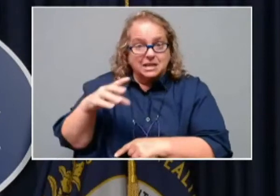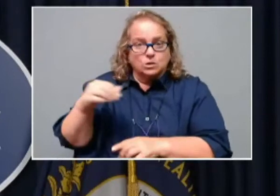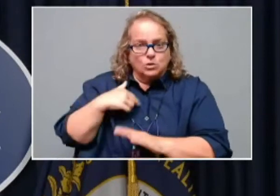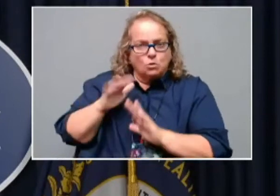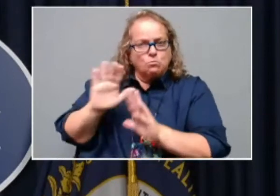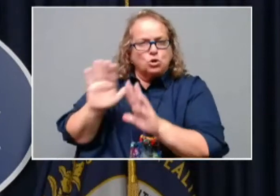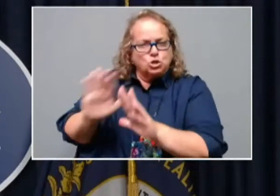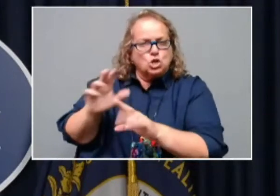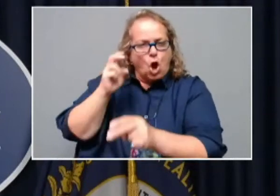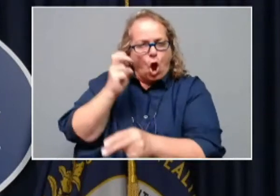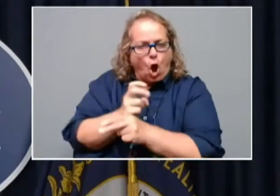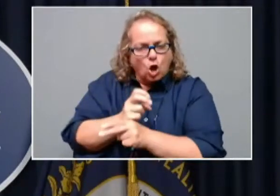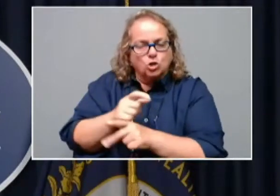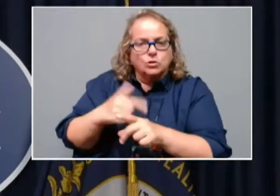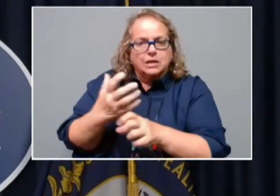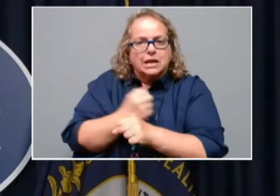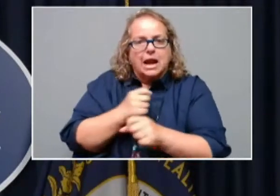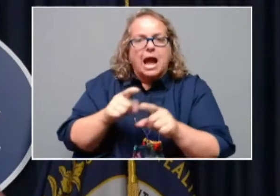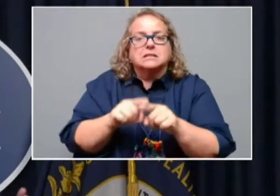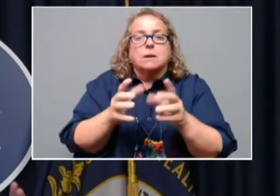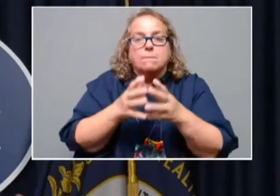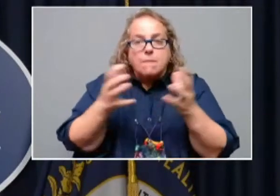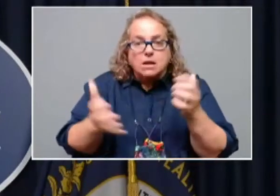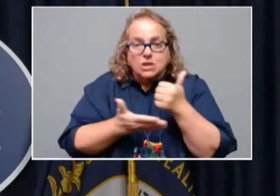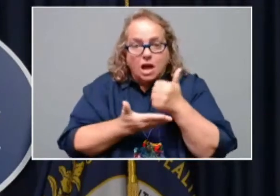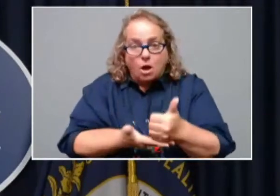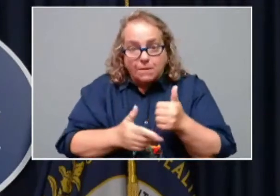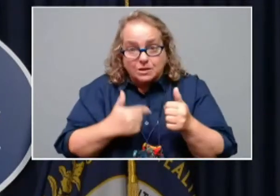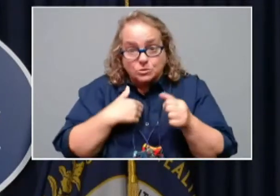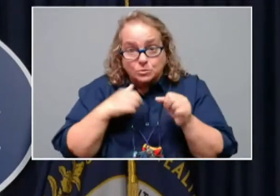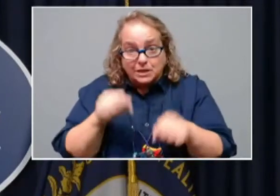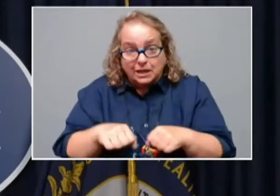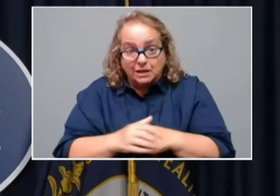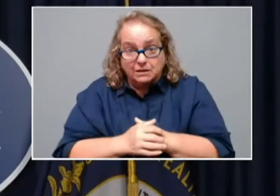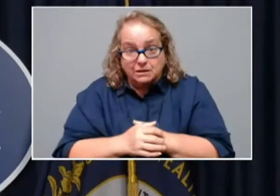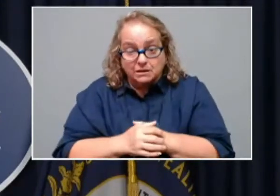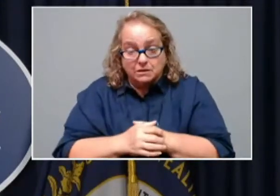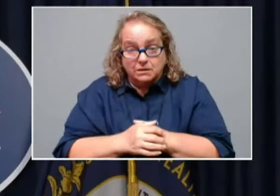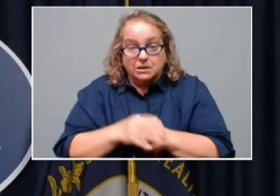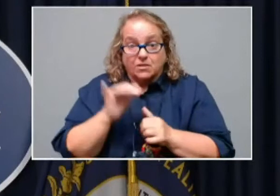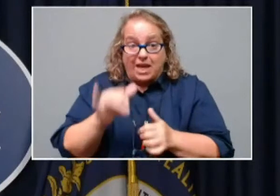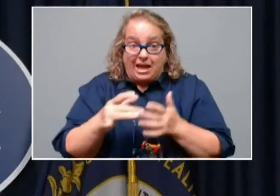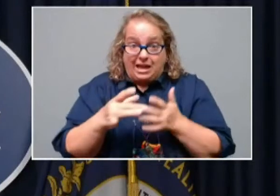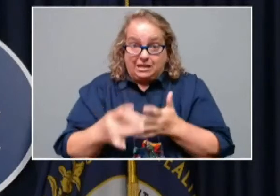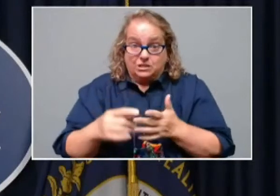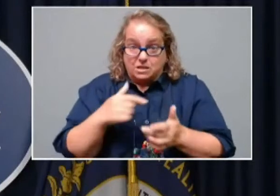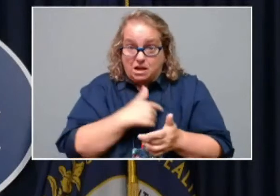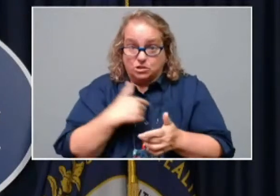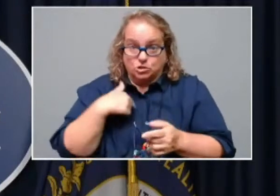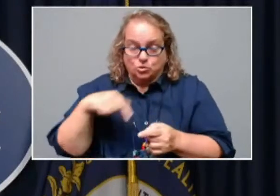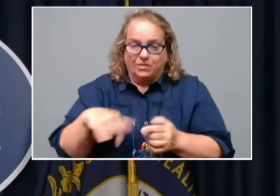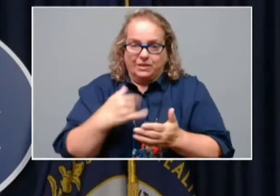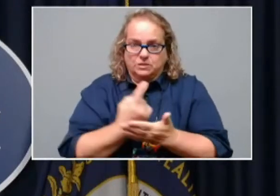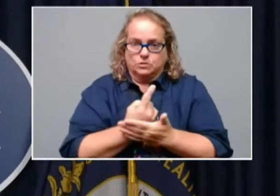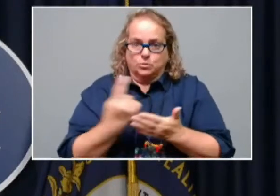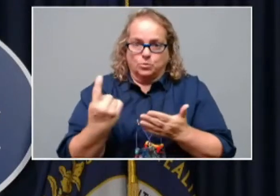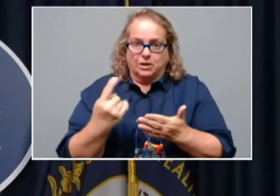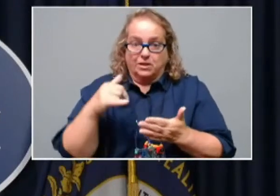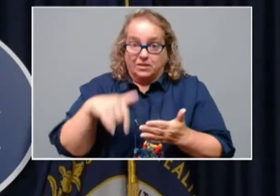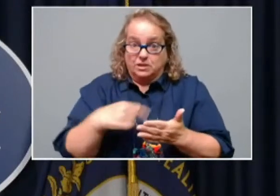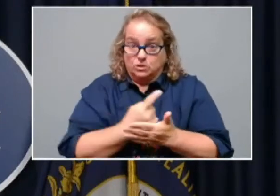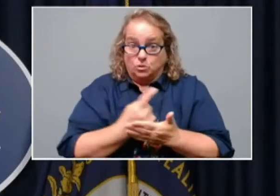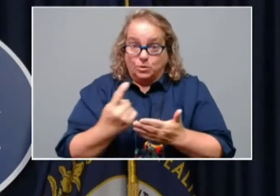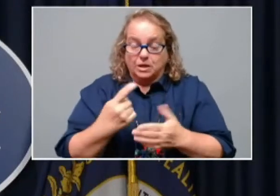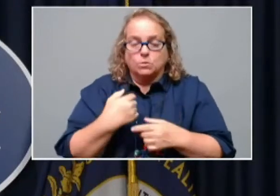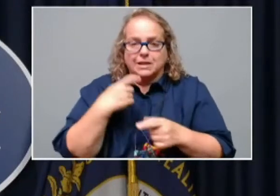as much help as we can. So that leads us to what this week is. This week is about making sure